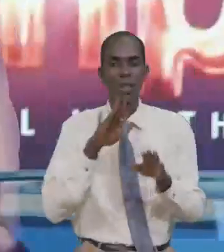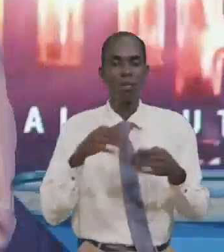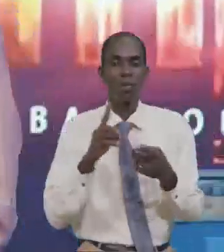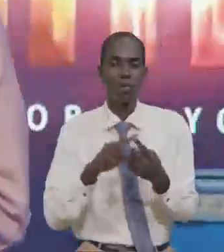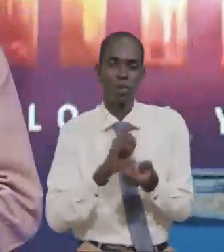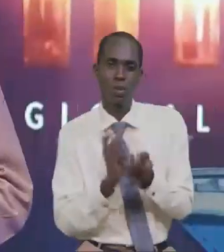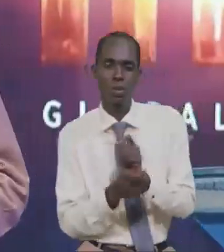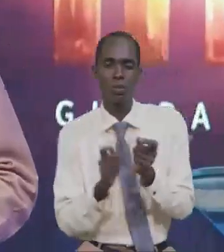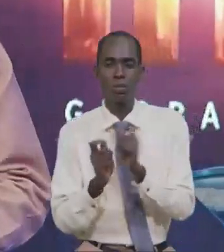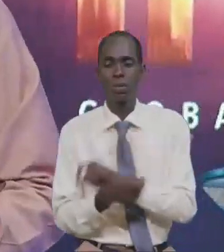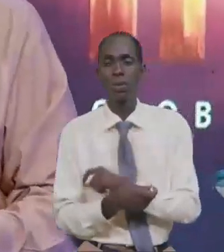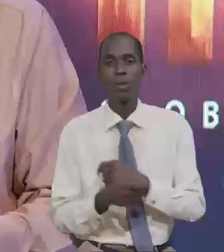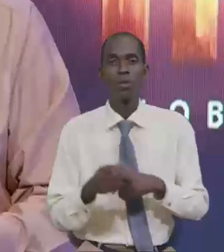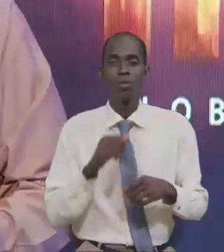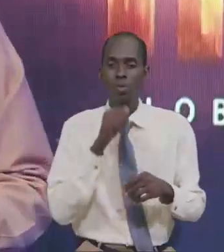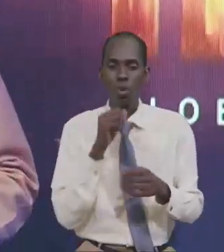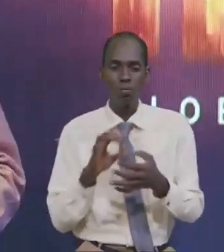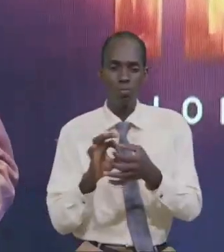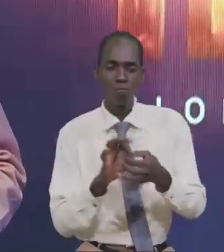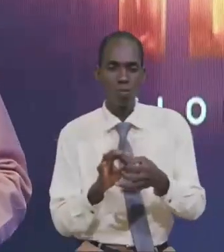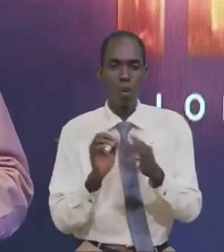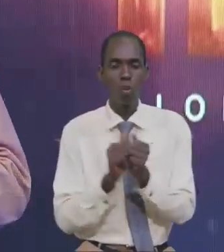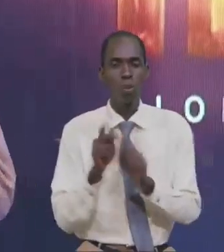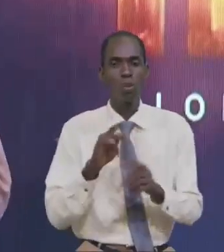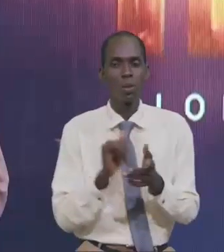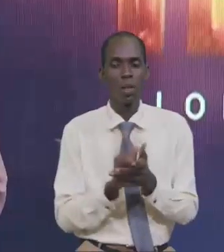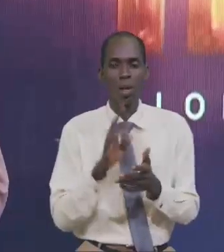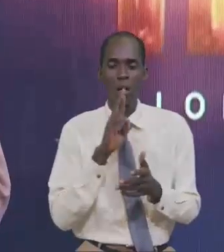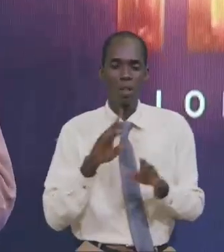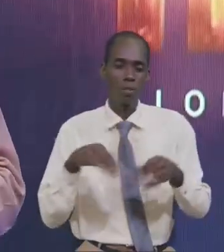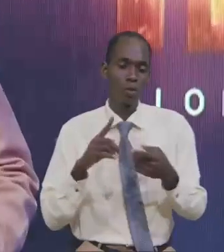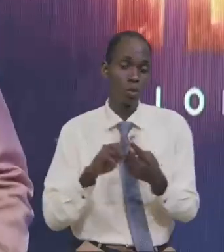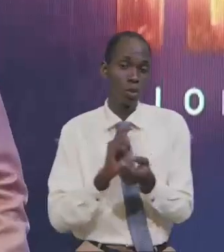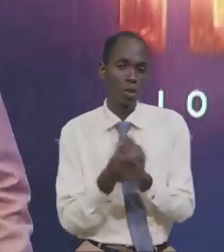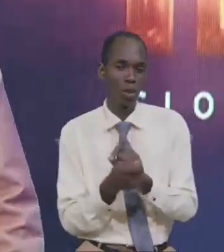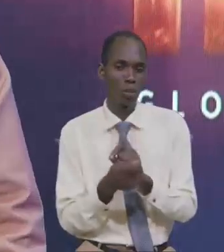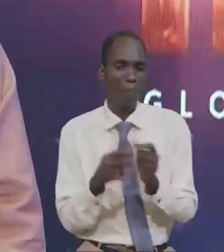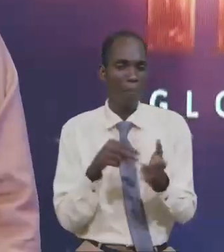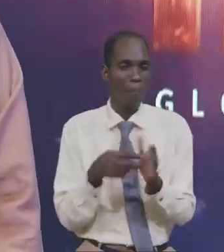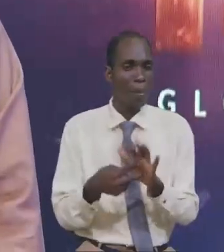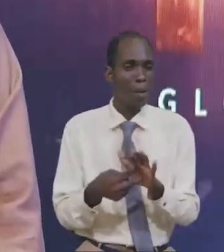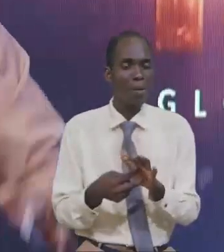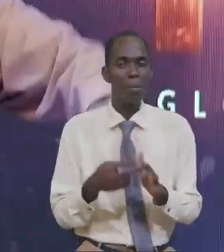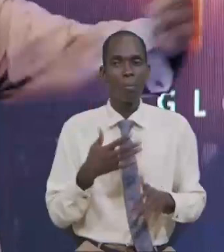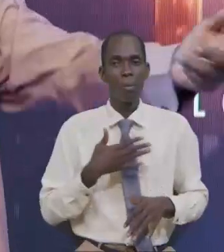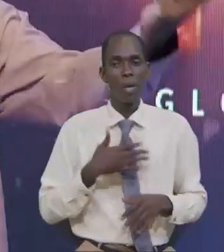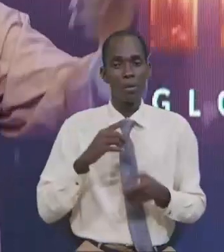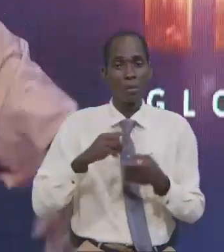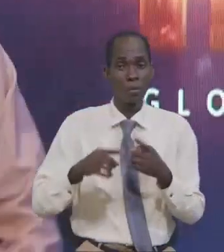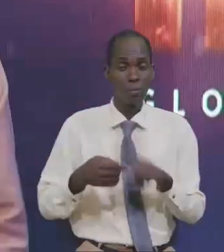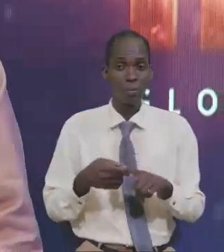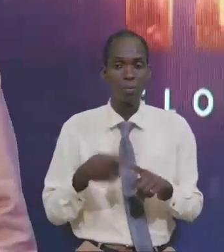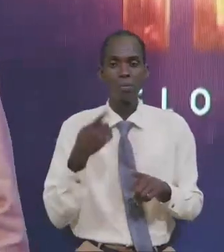the seed you planted yesterday, how is it? Oh, he said, I dug it up this morning. I planted